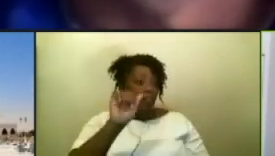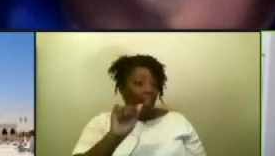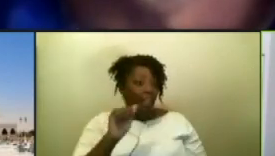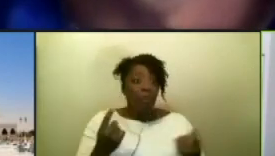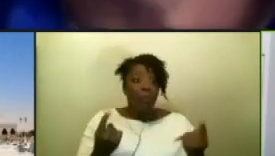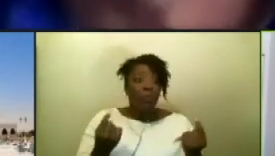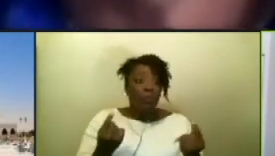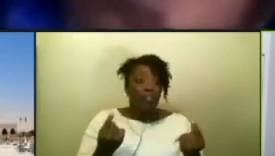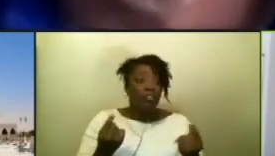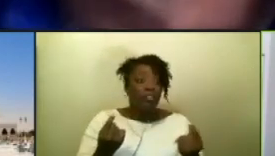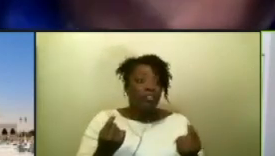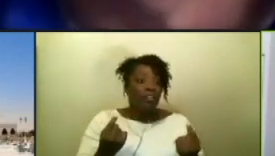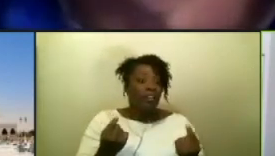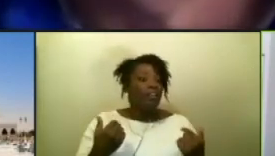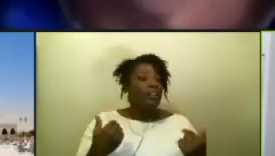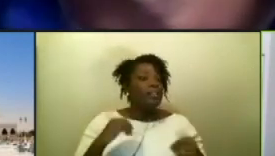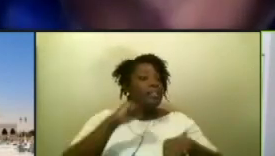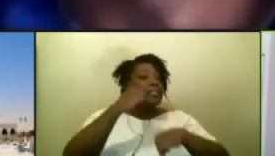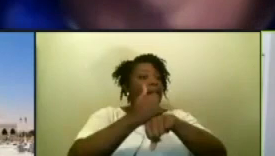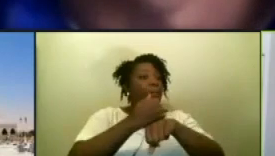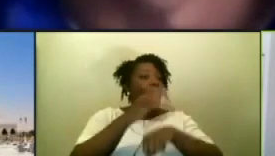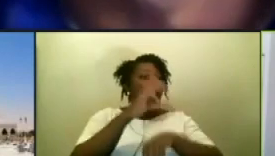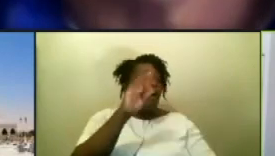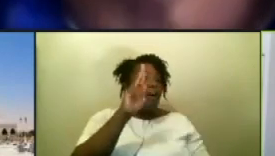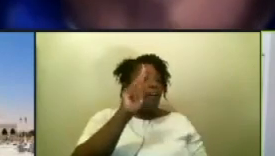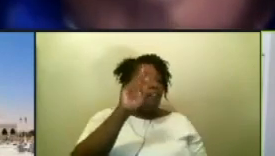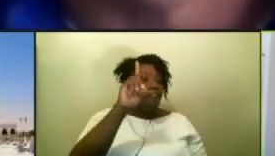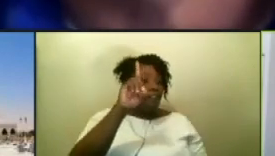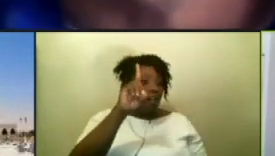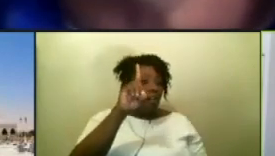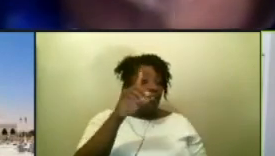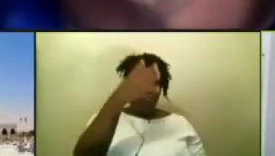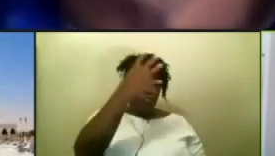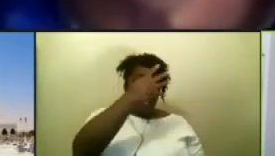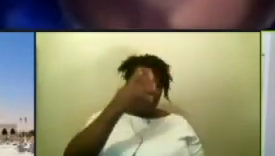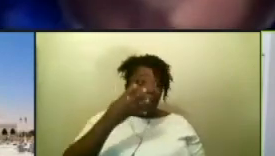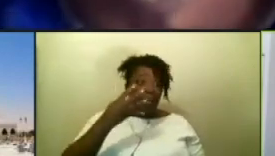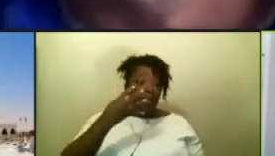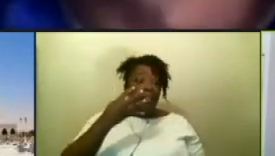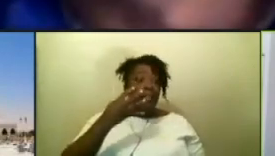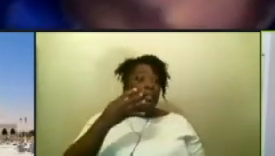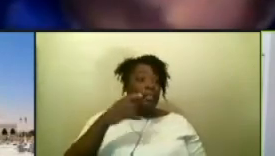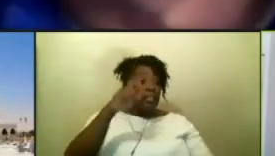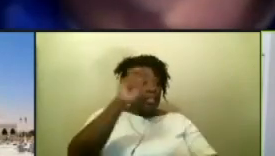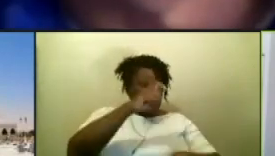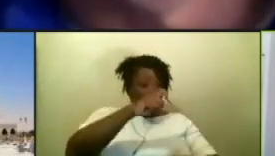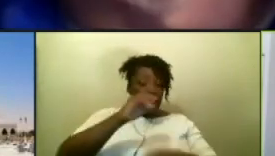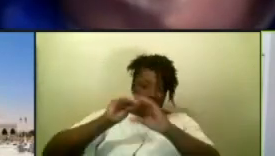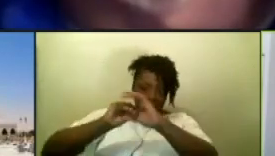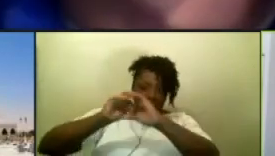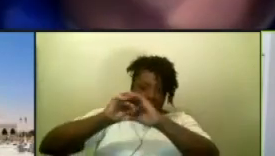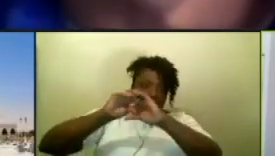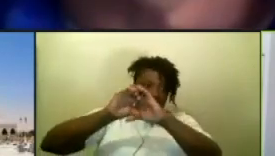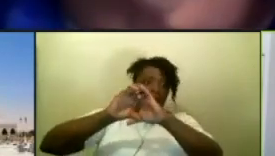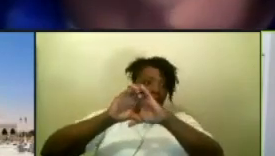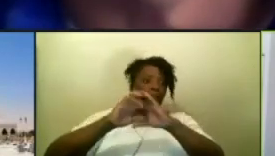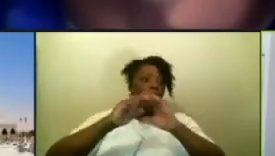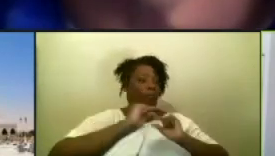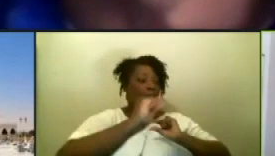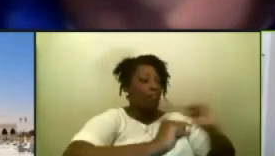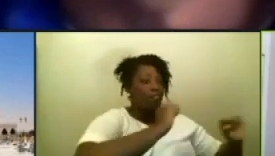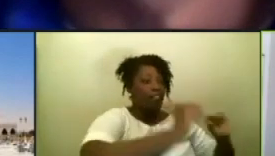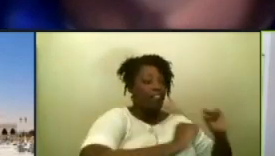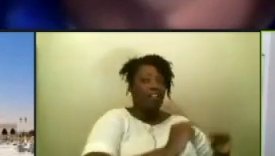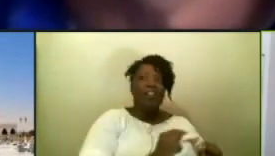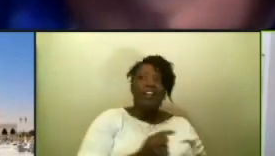a fund for immigrant needs in the community. And so we started looking at national foundations,